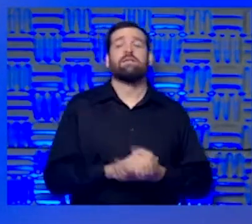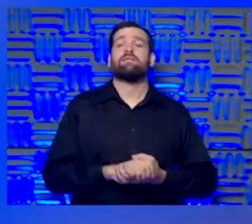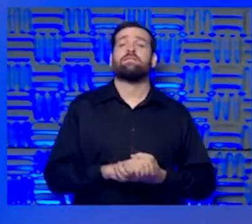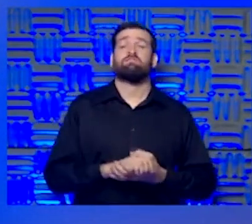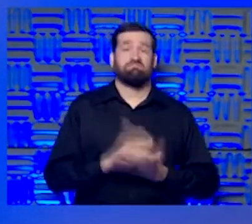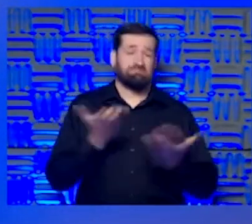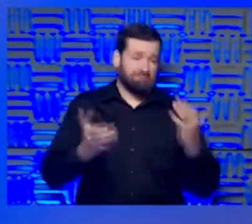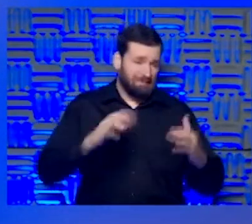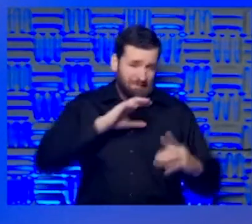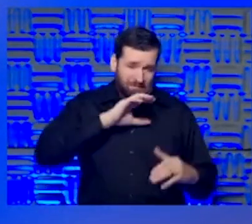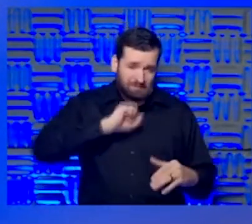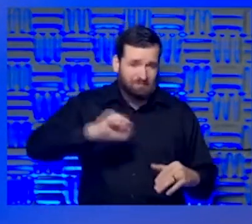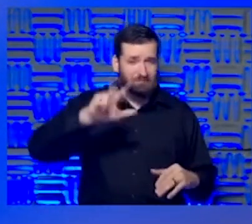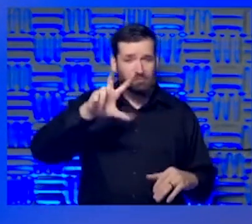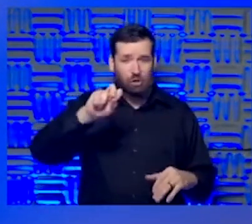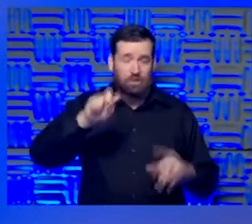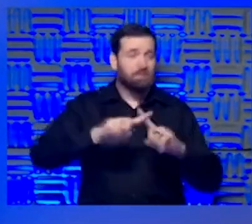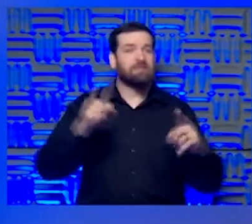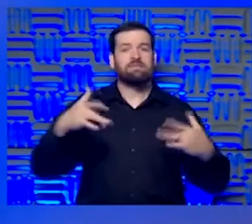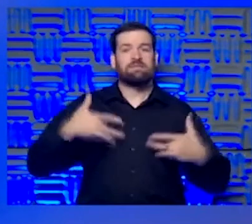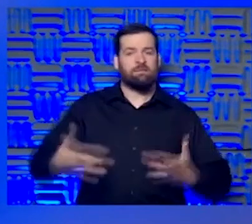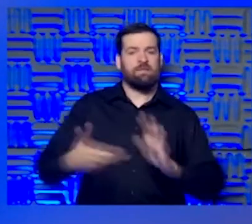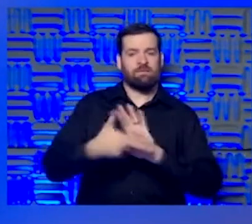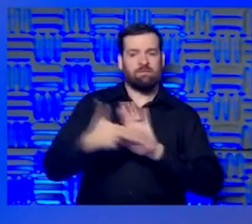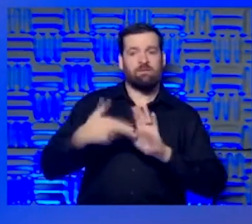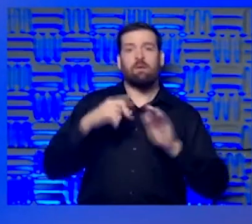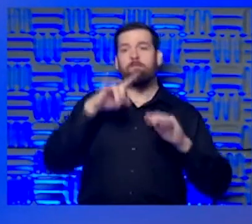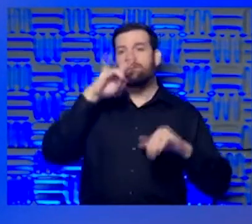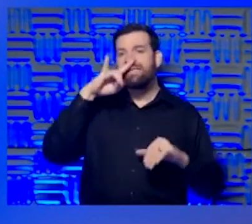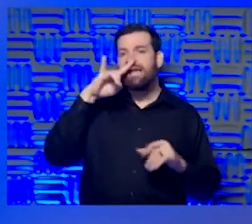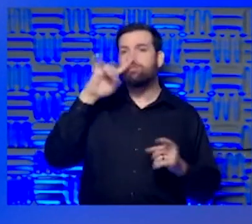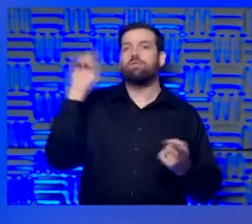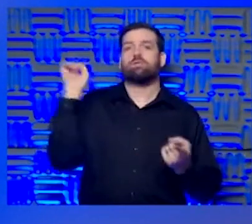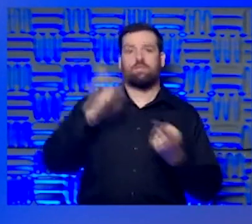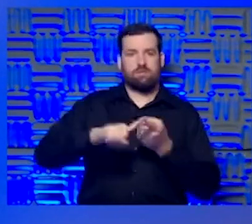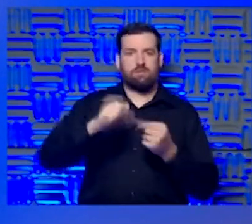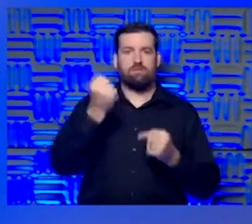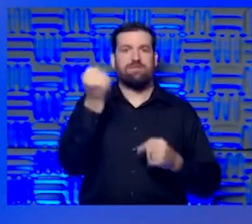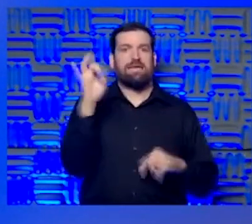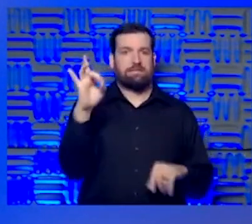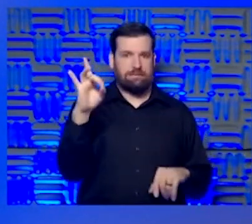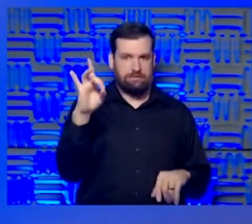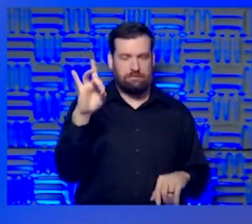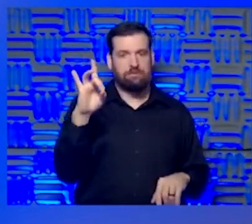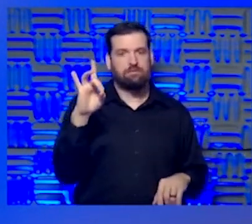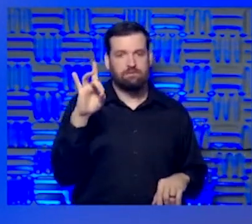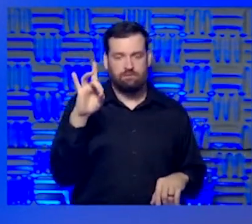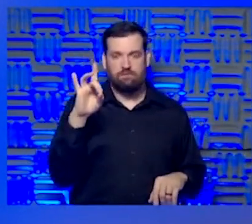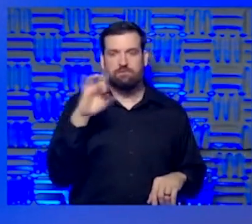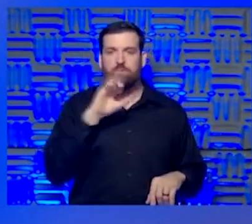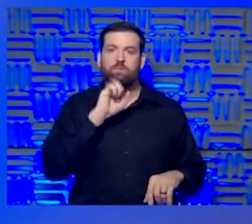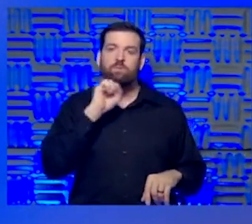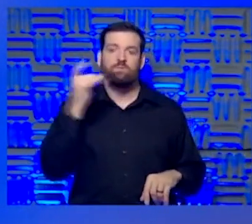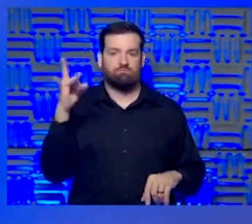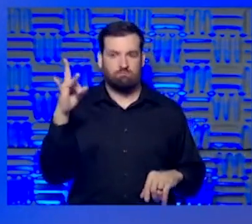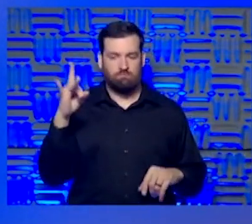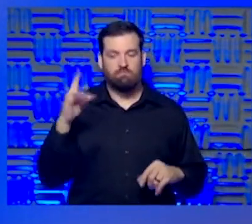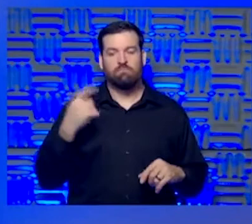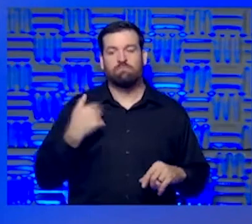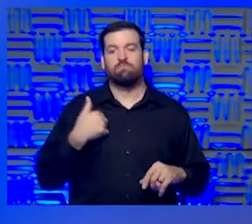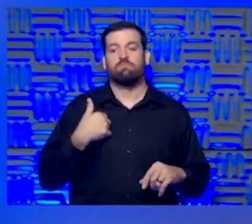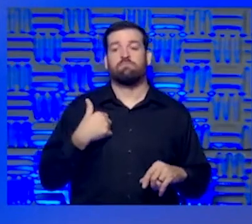up to 30, who knows? No, typically we consider pediatrics till about 18. And